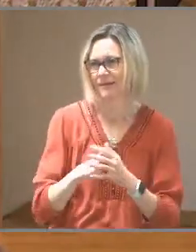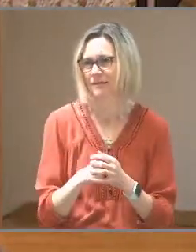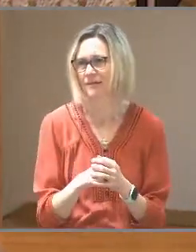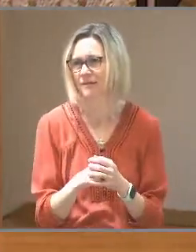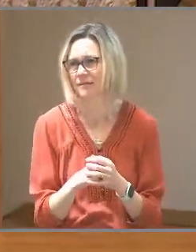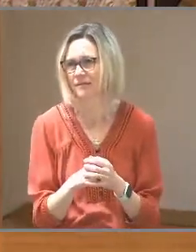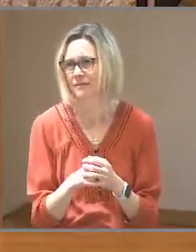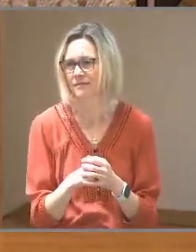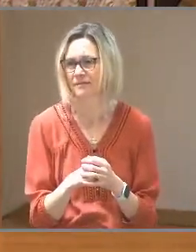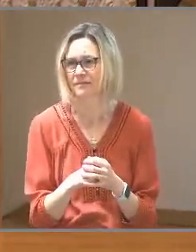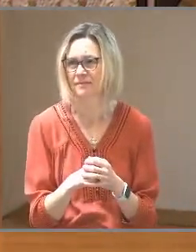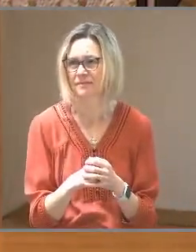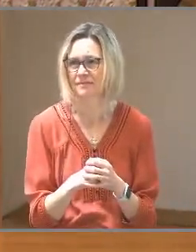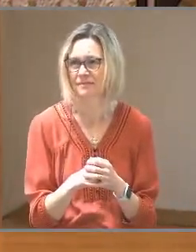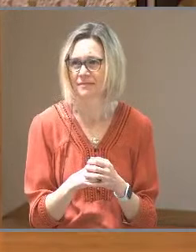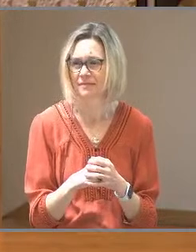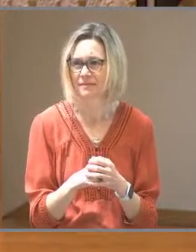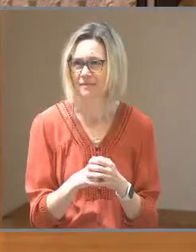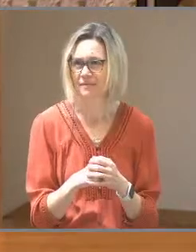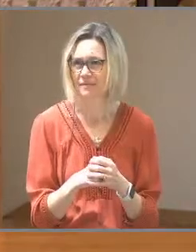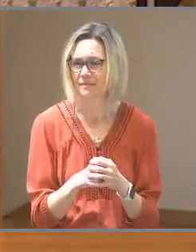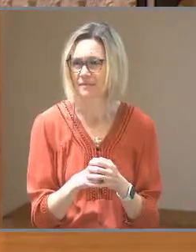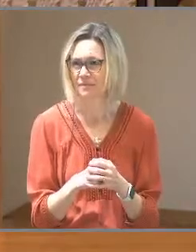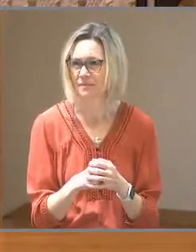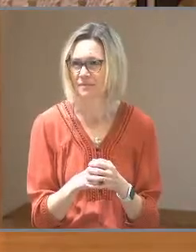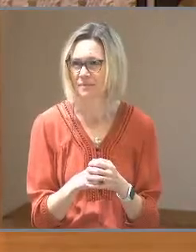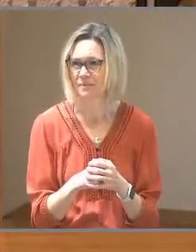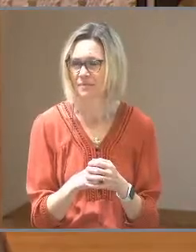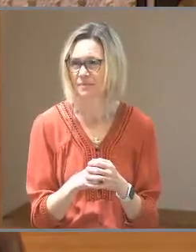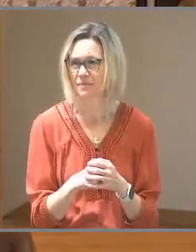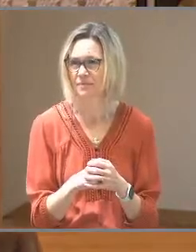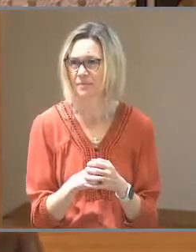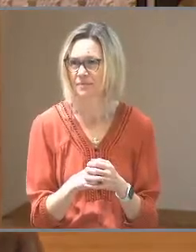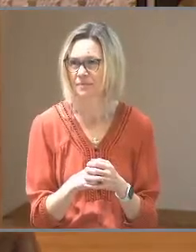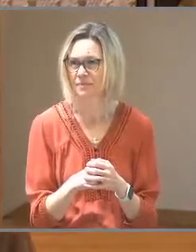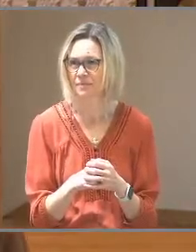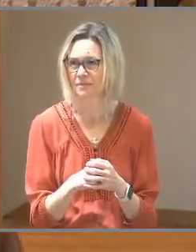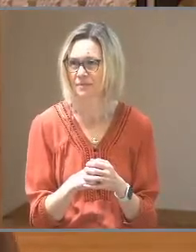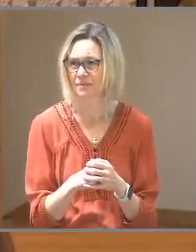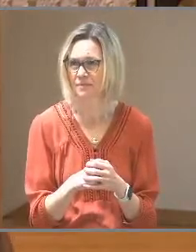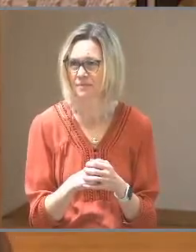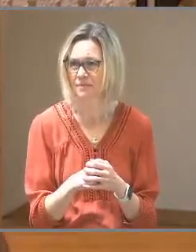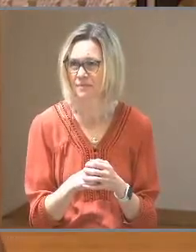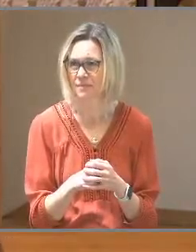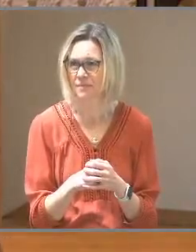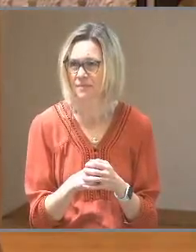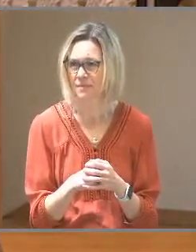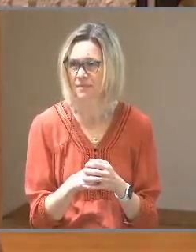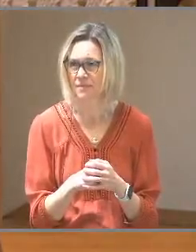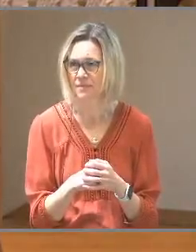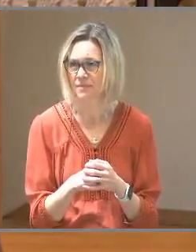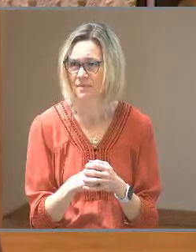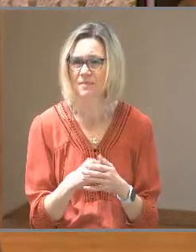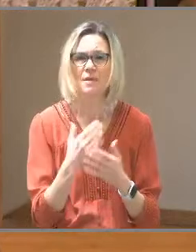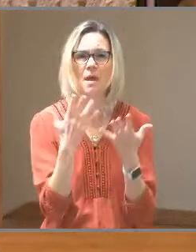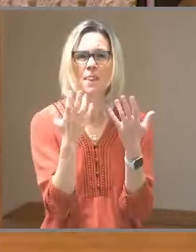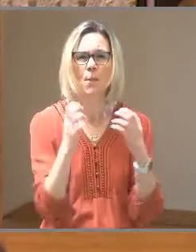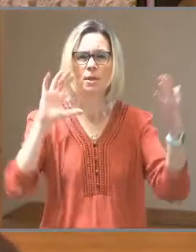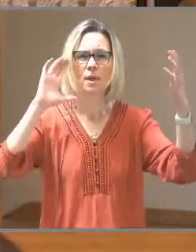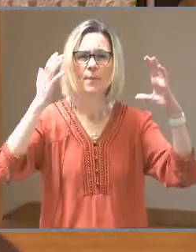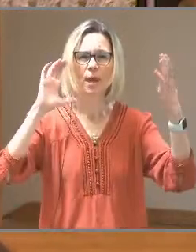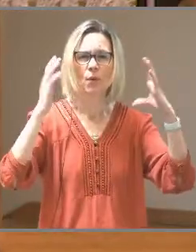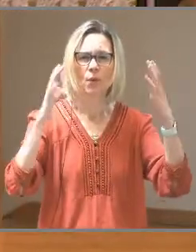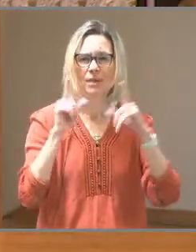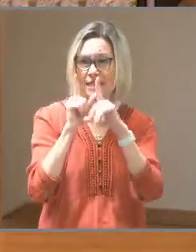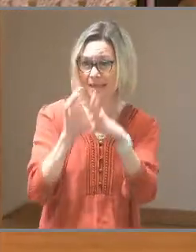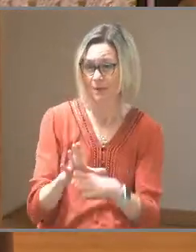where's the first one that you wanted to see? Can you see? There you go. Thank you. So they want to compare what the